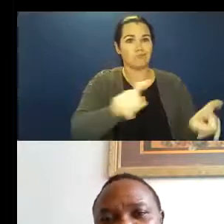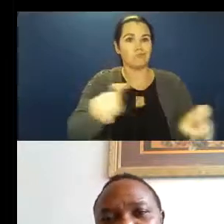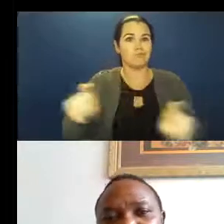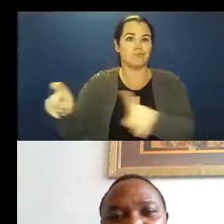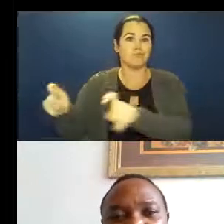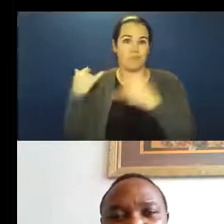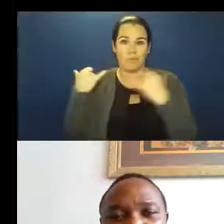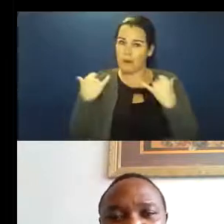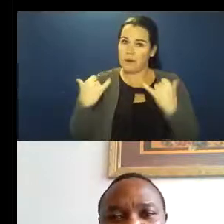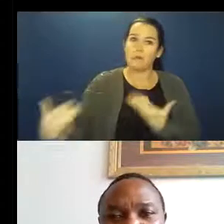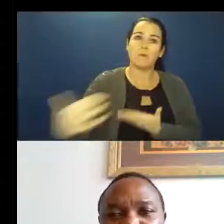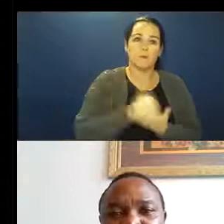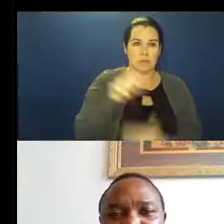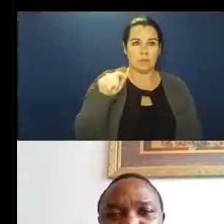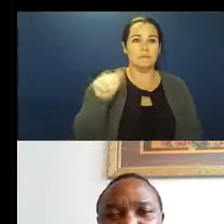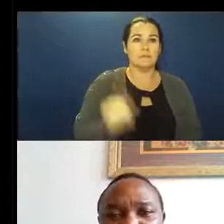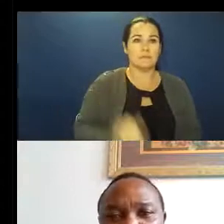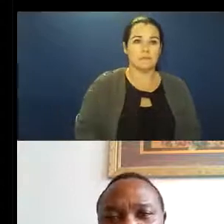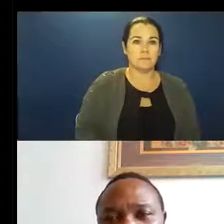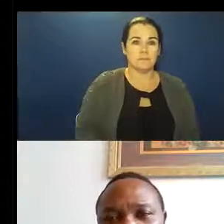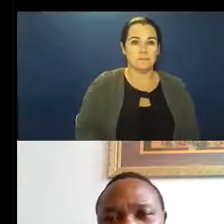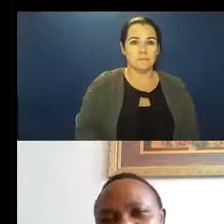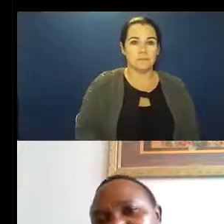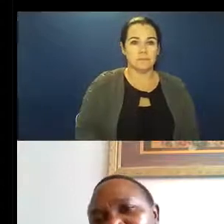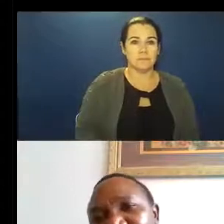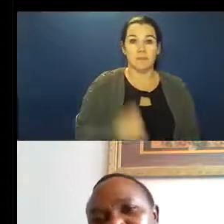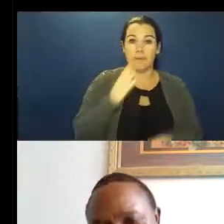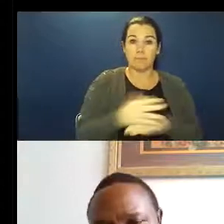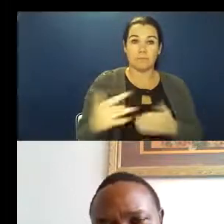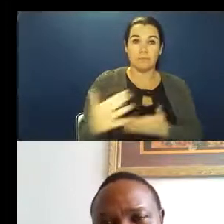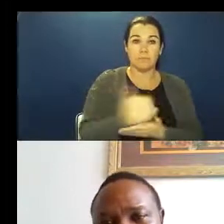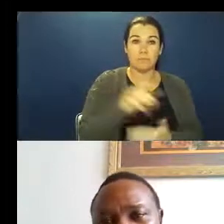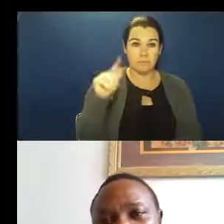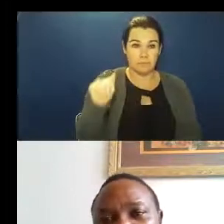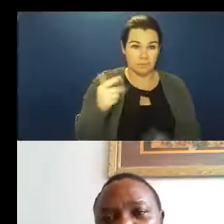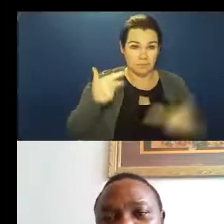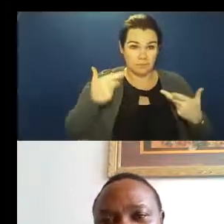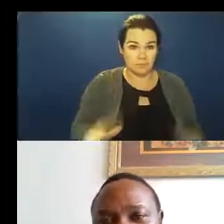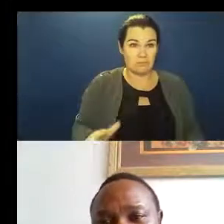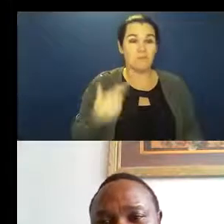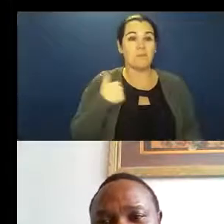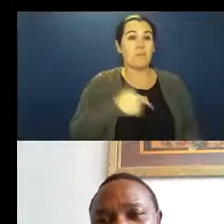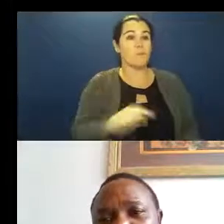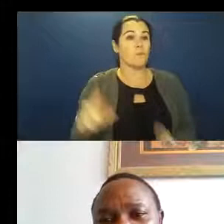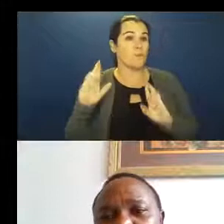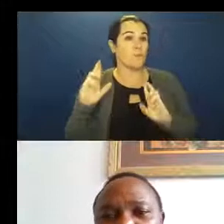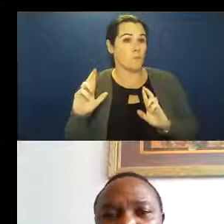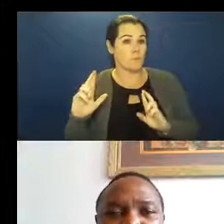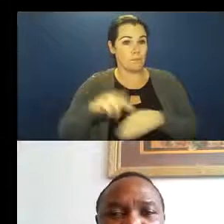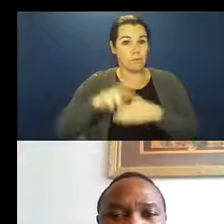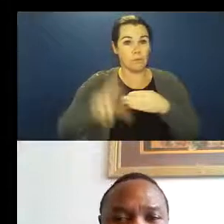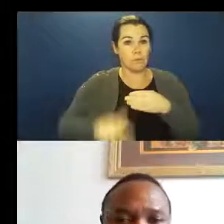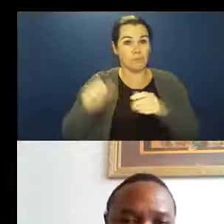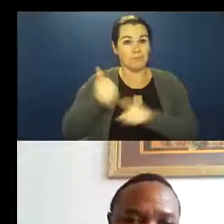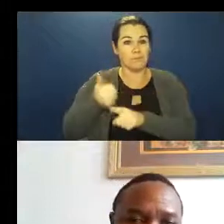data. So of course, once we collected it, what we hope is that eventually the results can